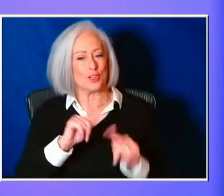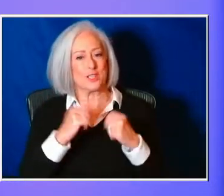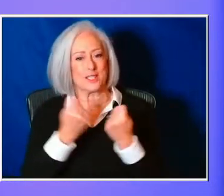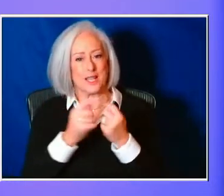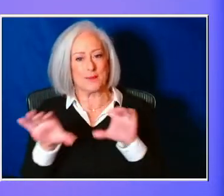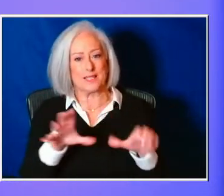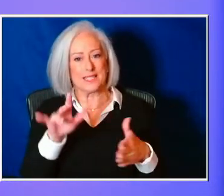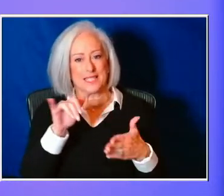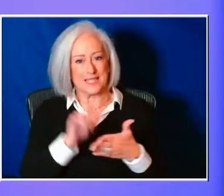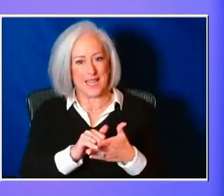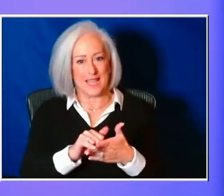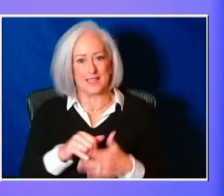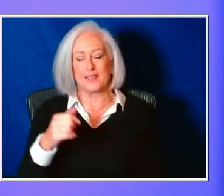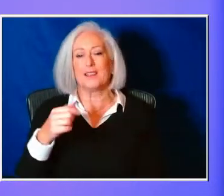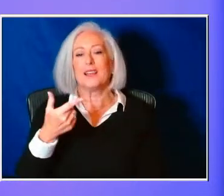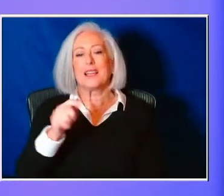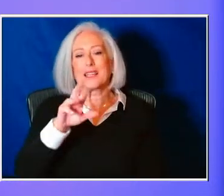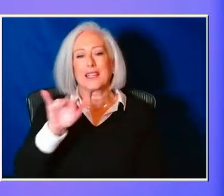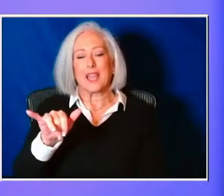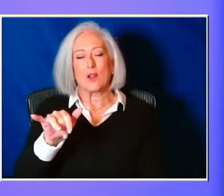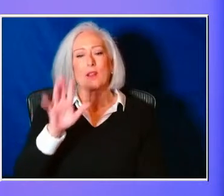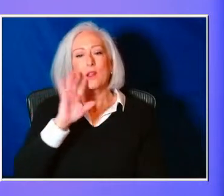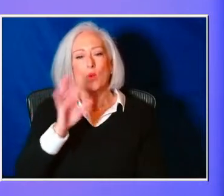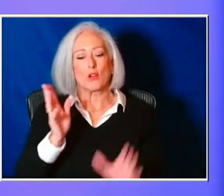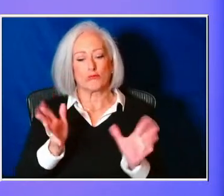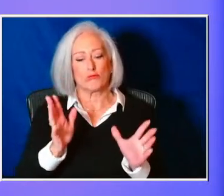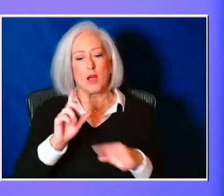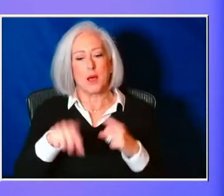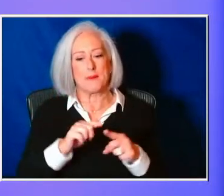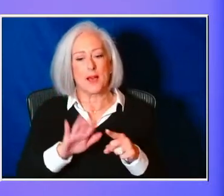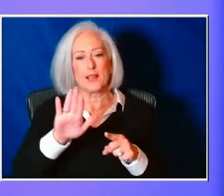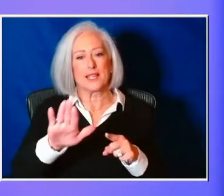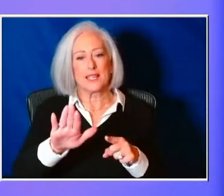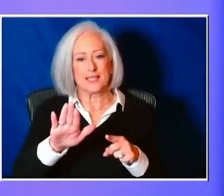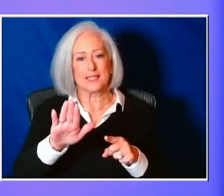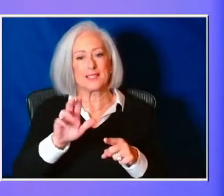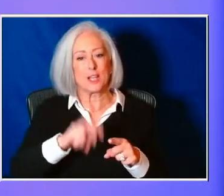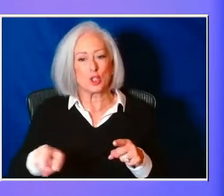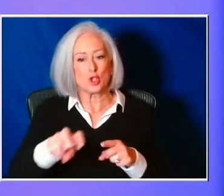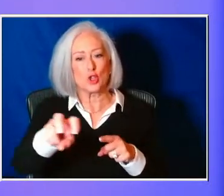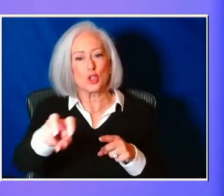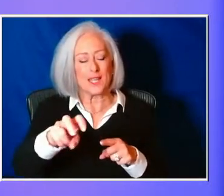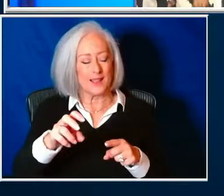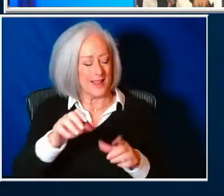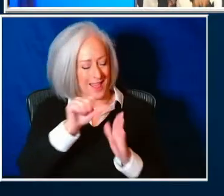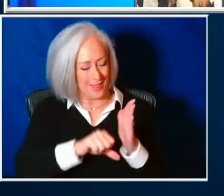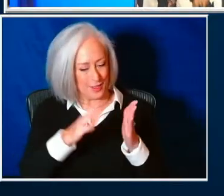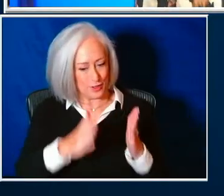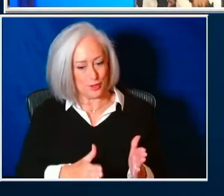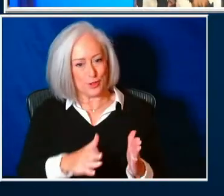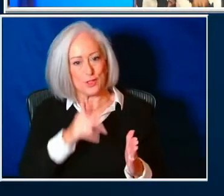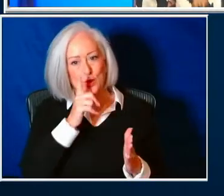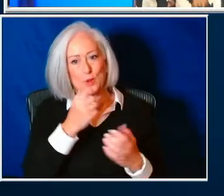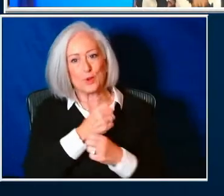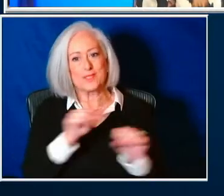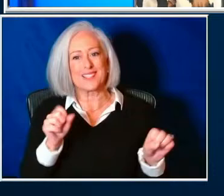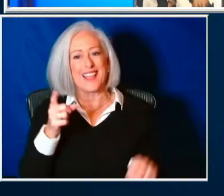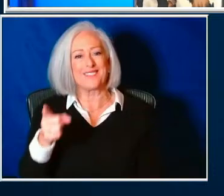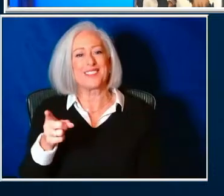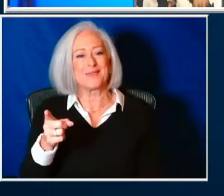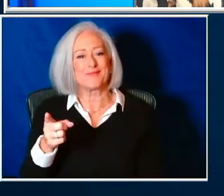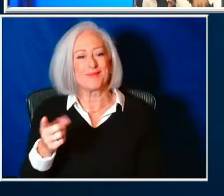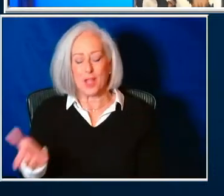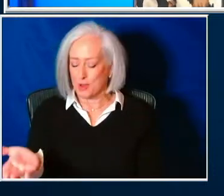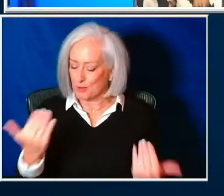to Gary about his journey and the surgeon who saved him coming up at 10 a.m. So bring your questions. Yeah, it sounds like he has quite